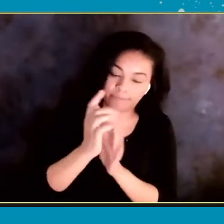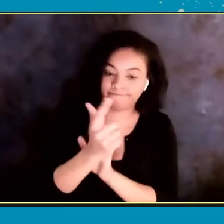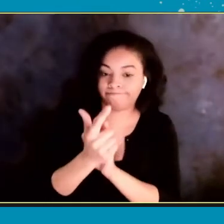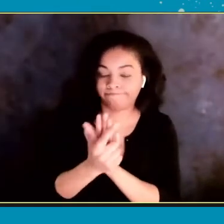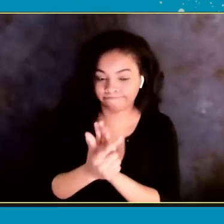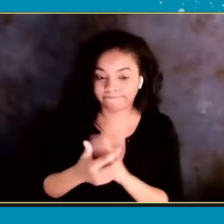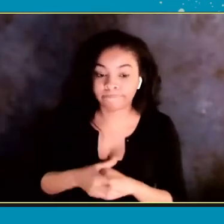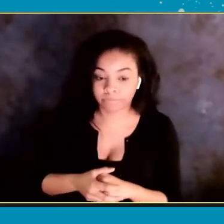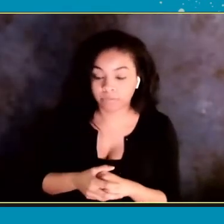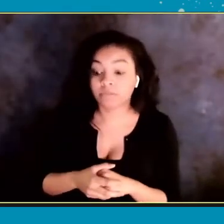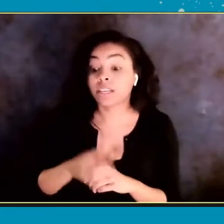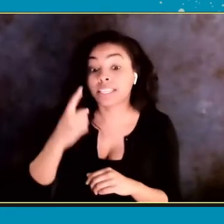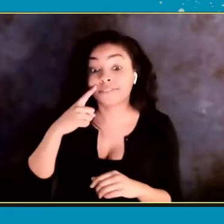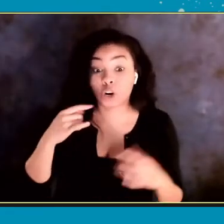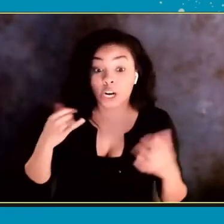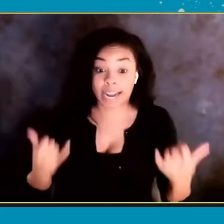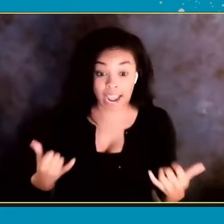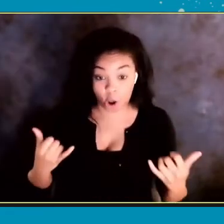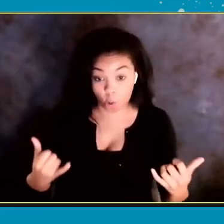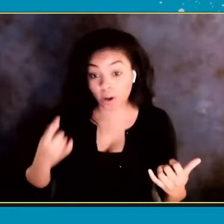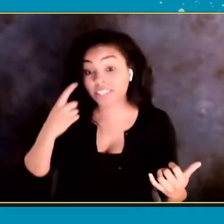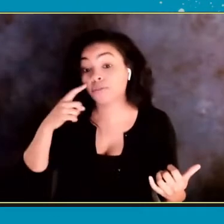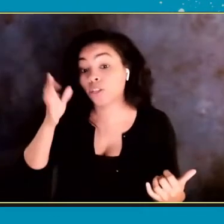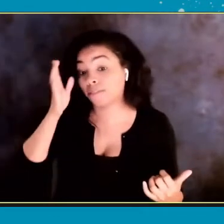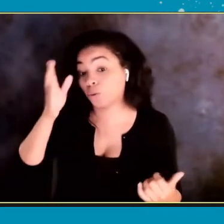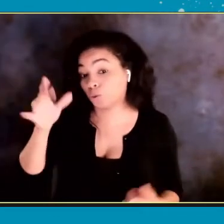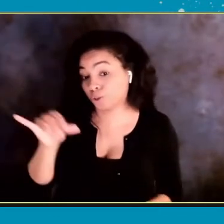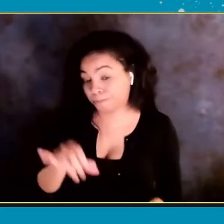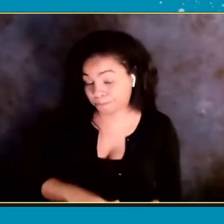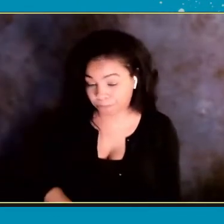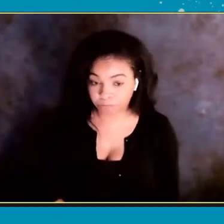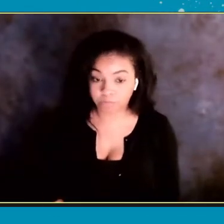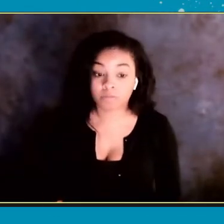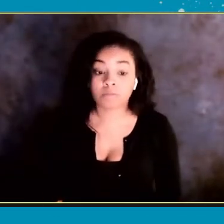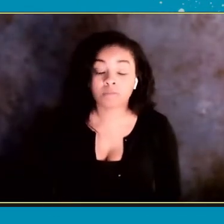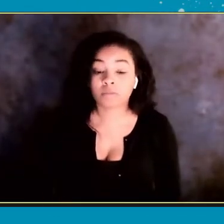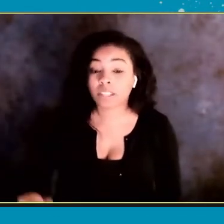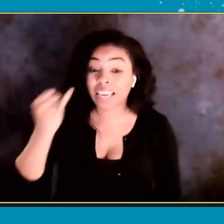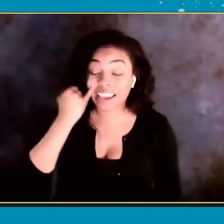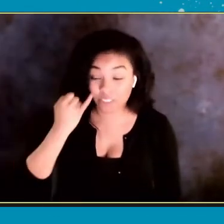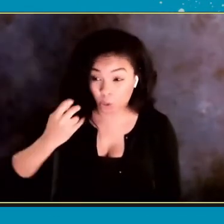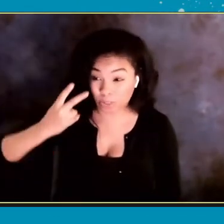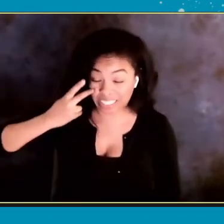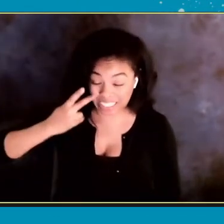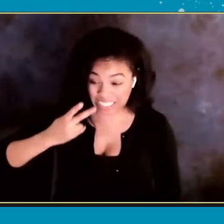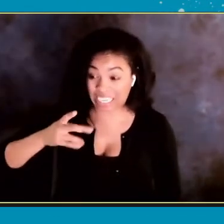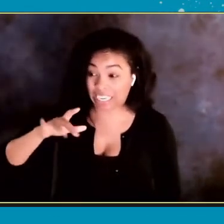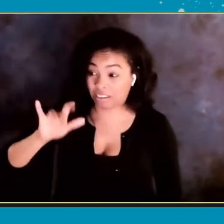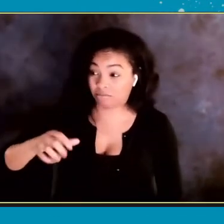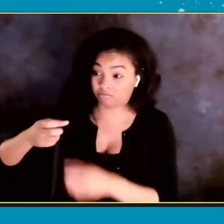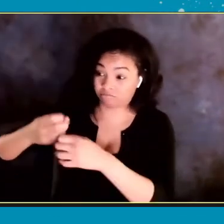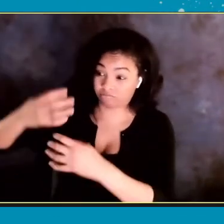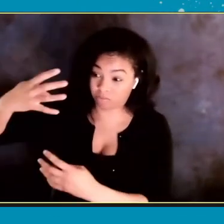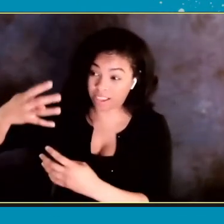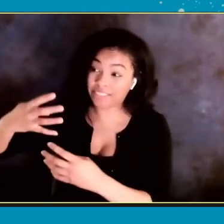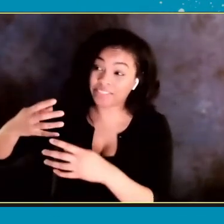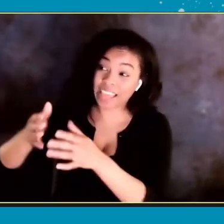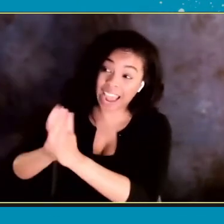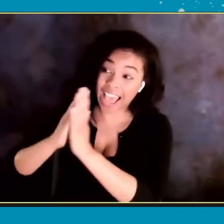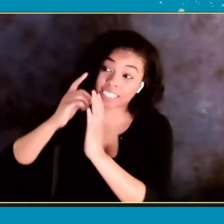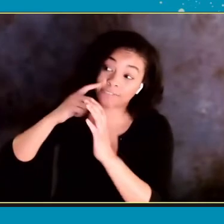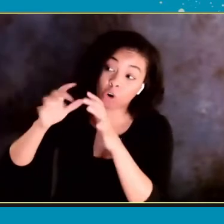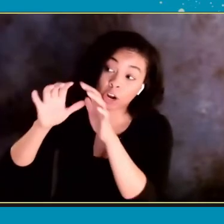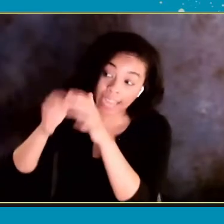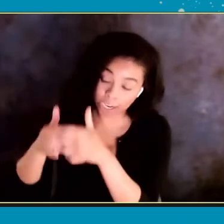legislation. It's for now, it's for the future. If you see a drop-down menu that asks for a category, please